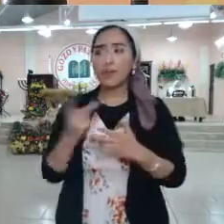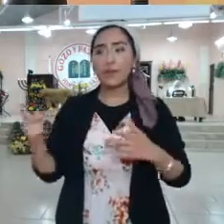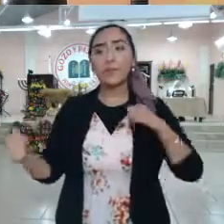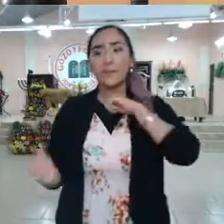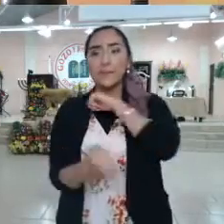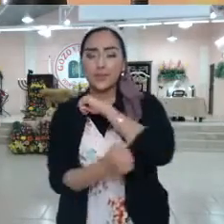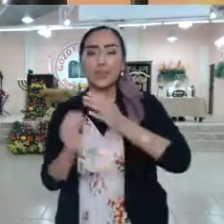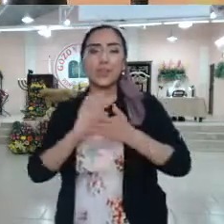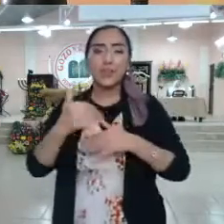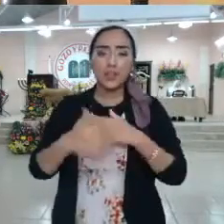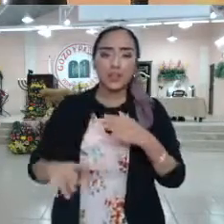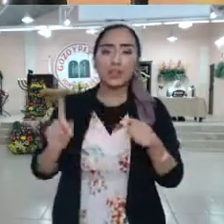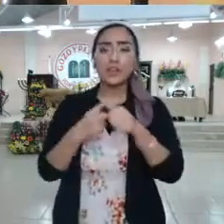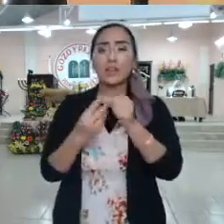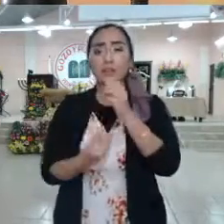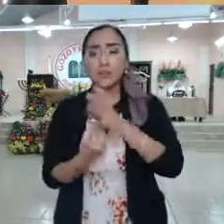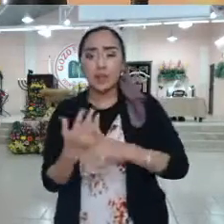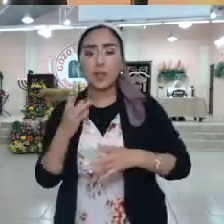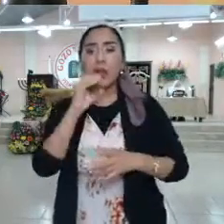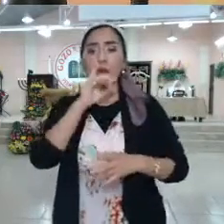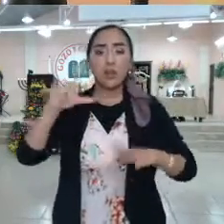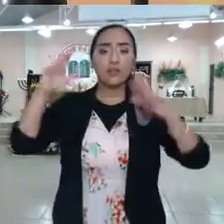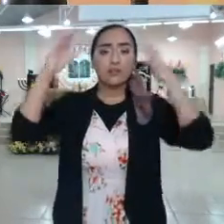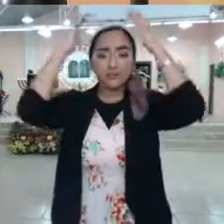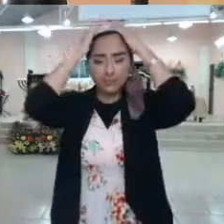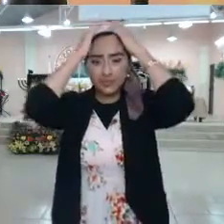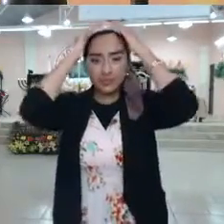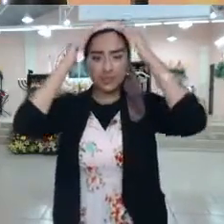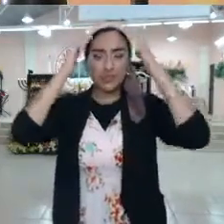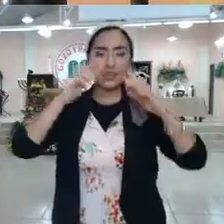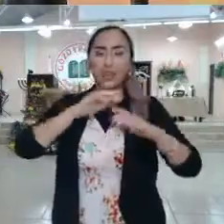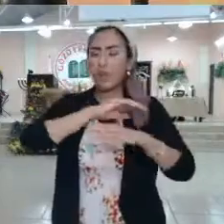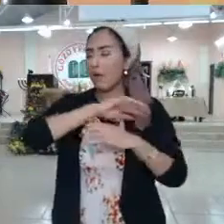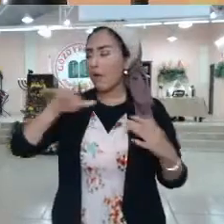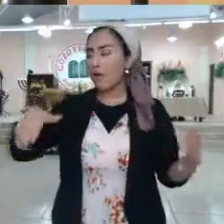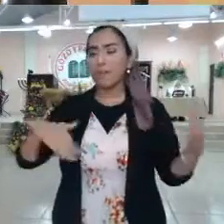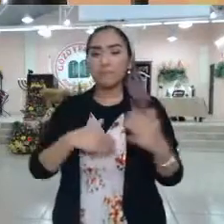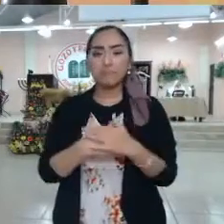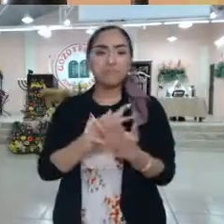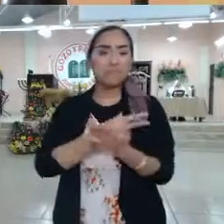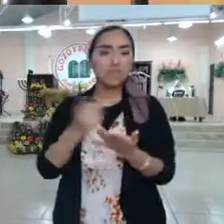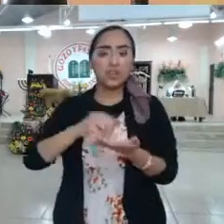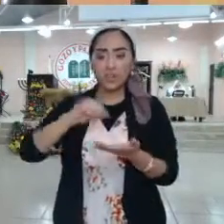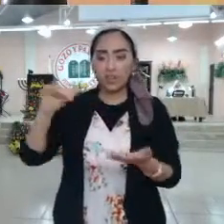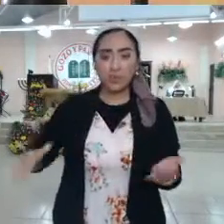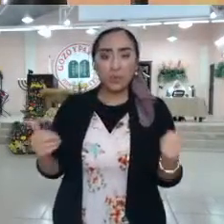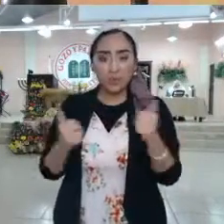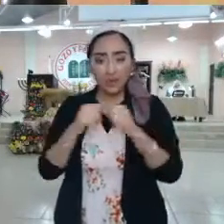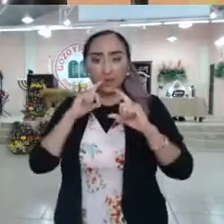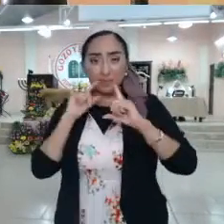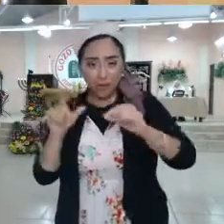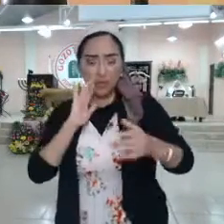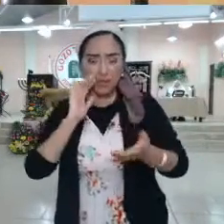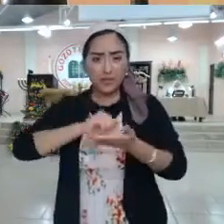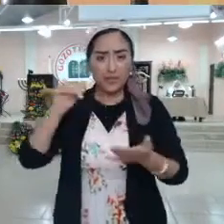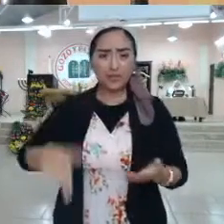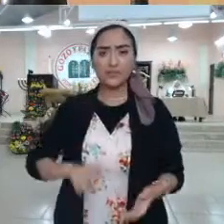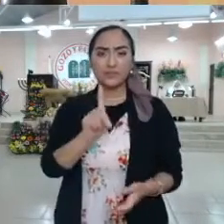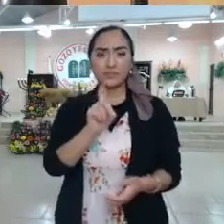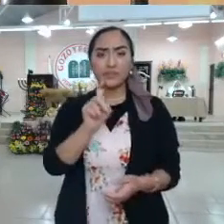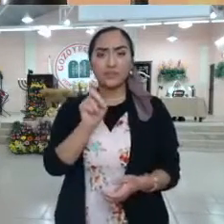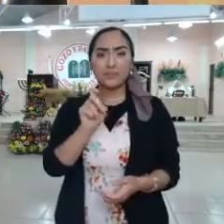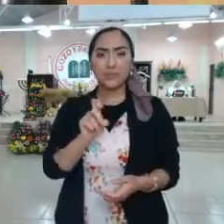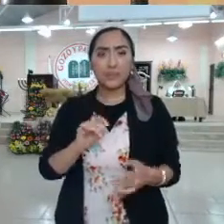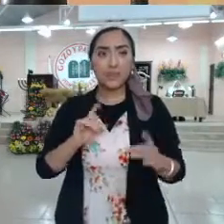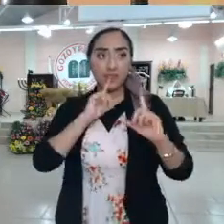ruined Pesach, Hamatzot, Bikurim, the anointment, the hand lying, everything you put into the trash. By one gossip,